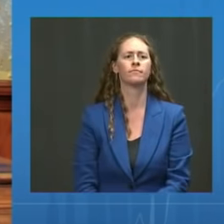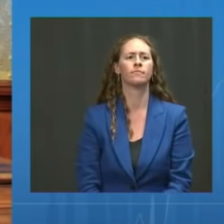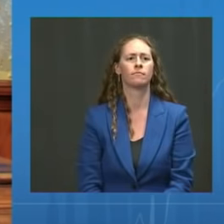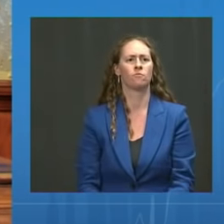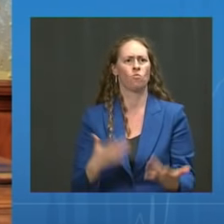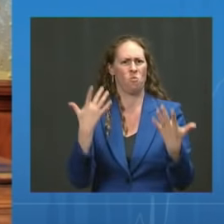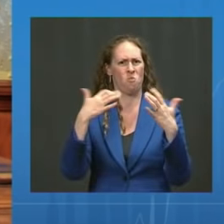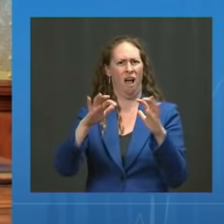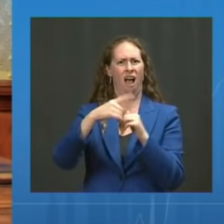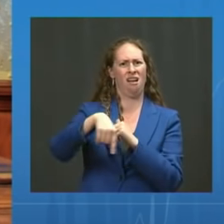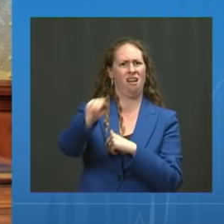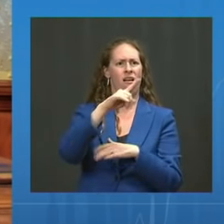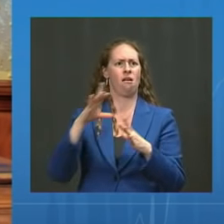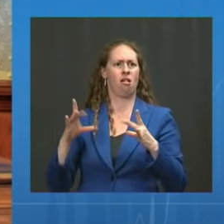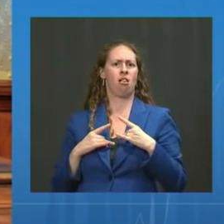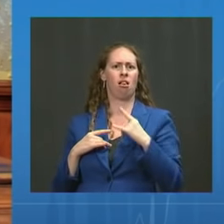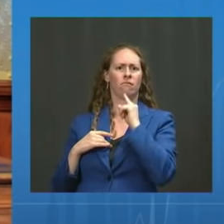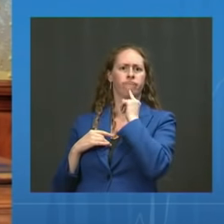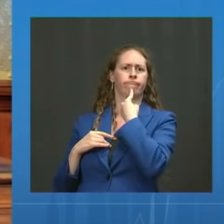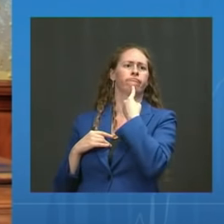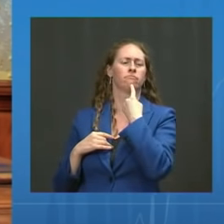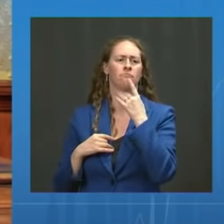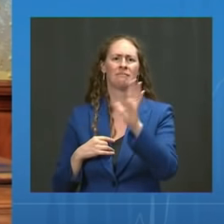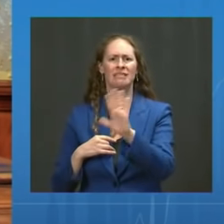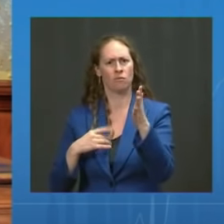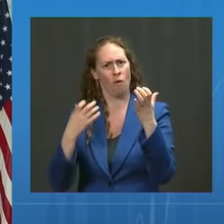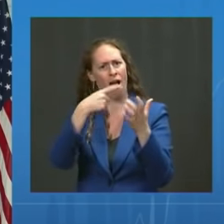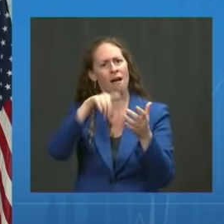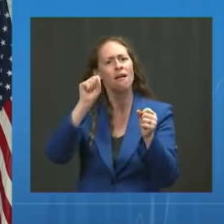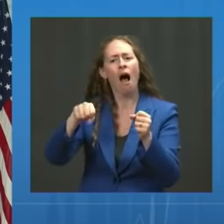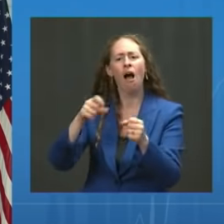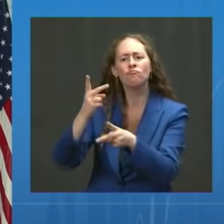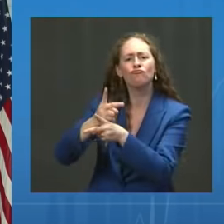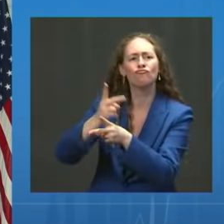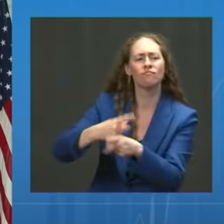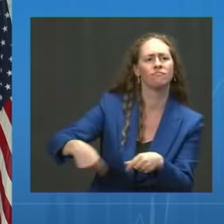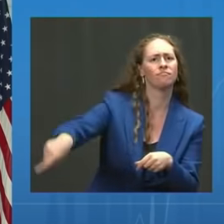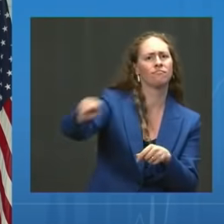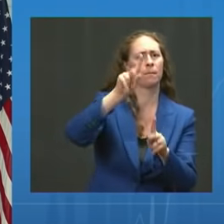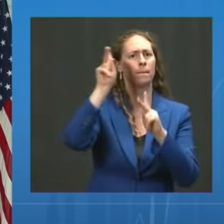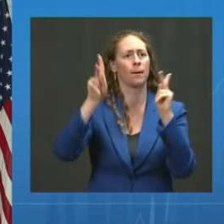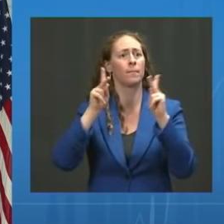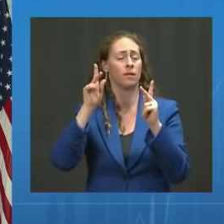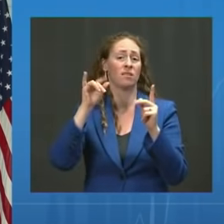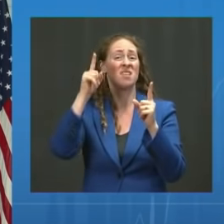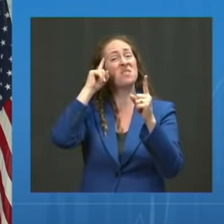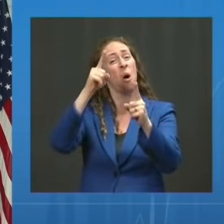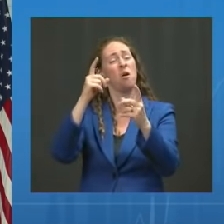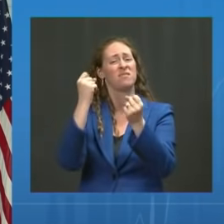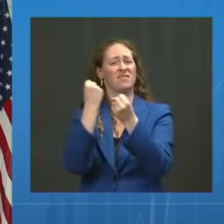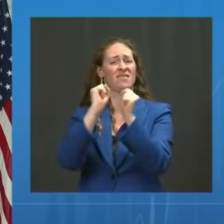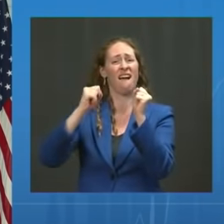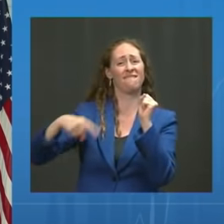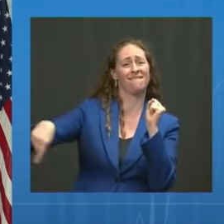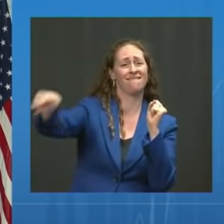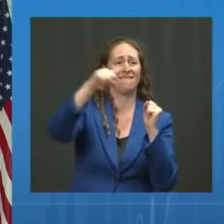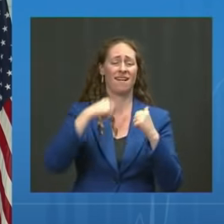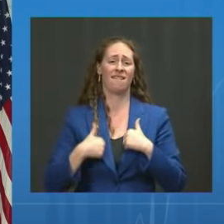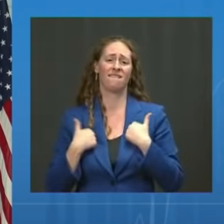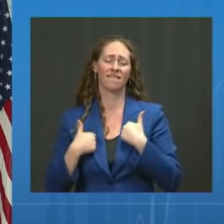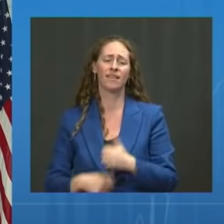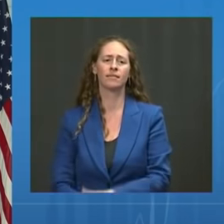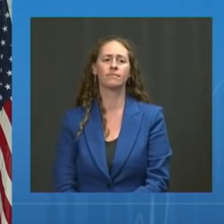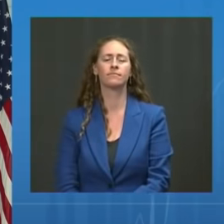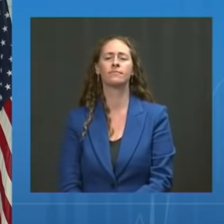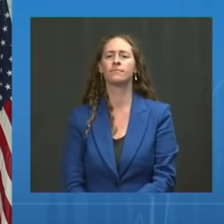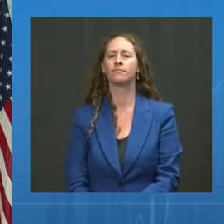protect the country and save the most lives. Next question. So again, we're listening to the White House